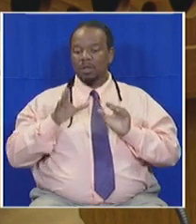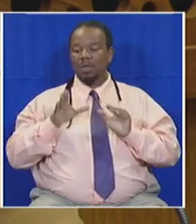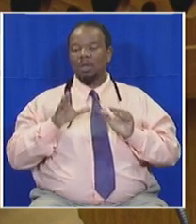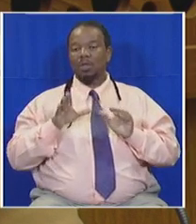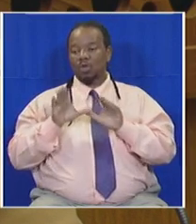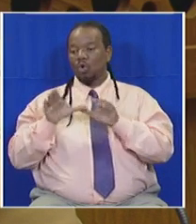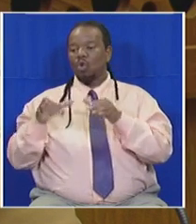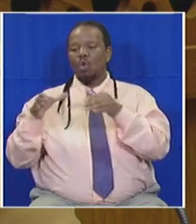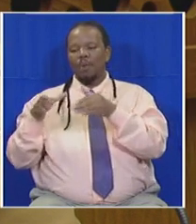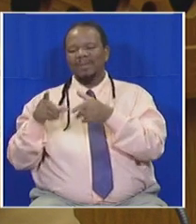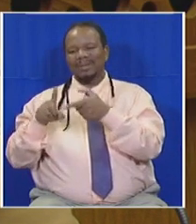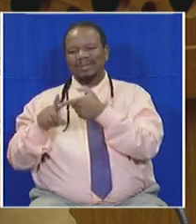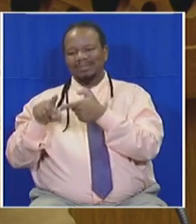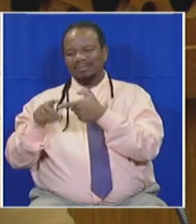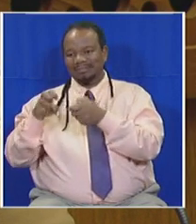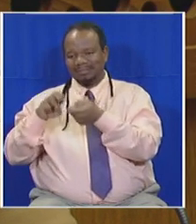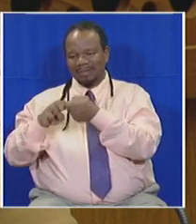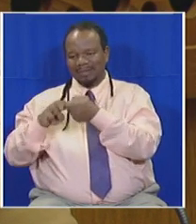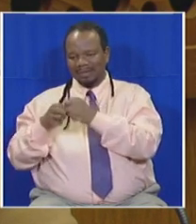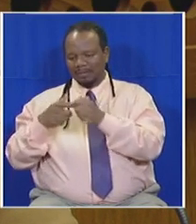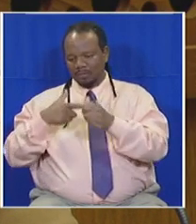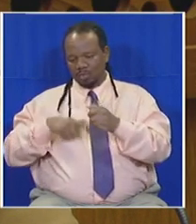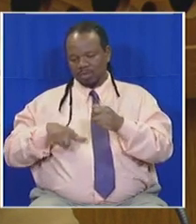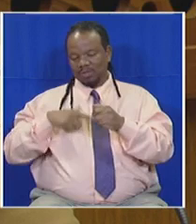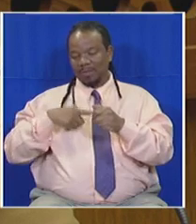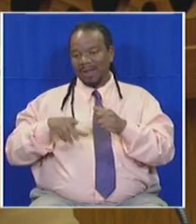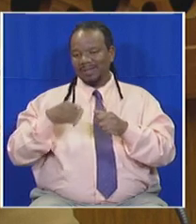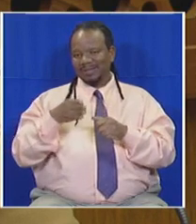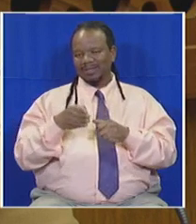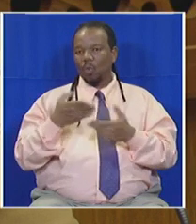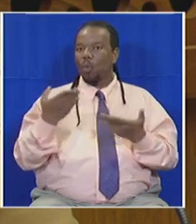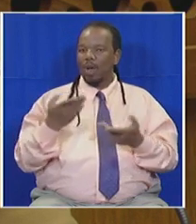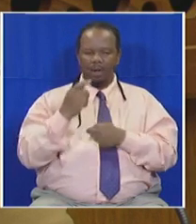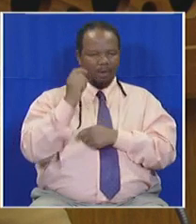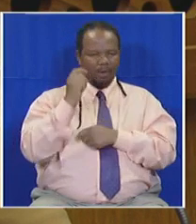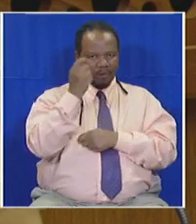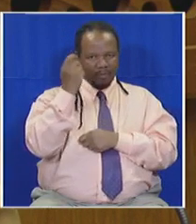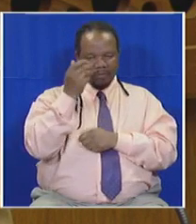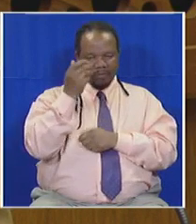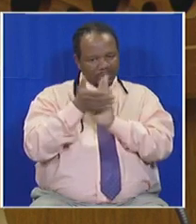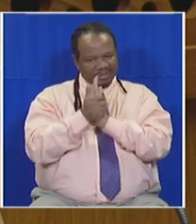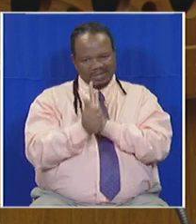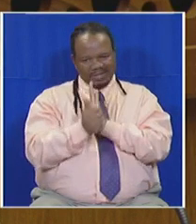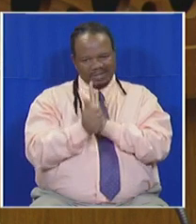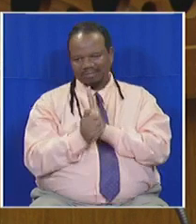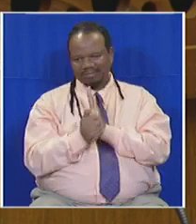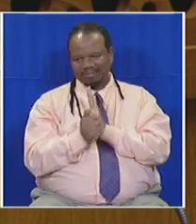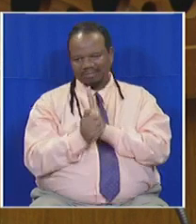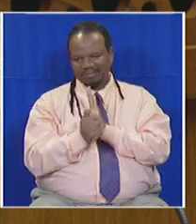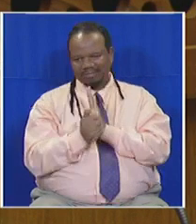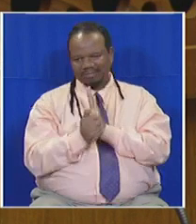regard to municipalities, particularly those in rural areas that do not have capacity to generate their